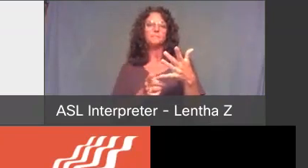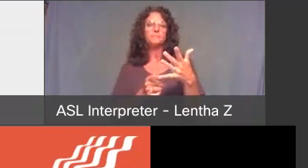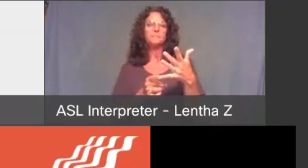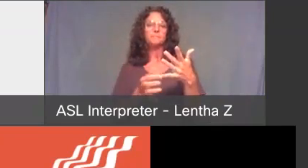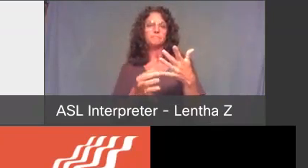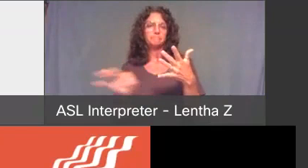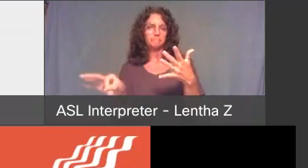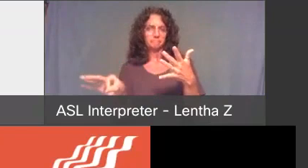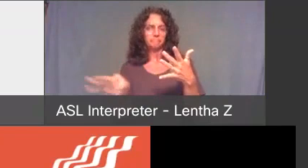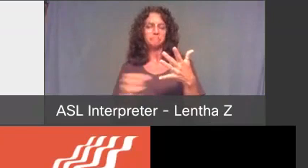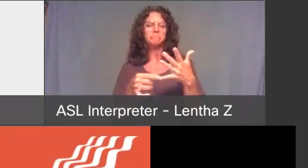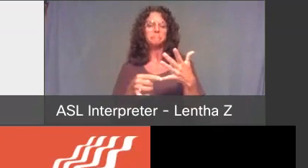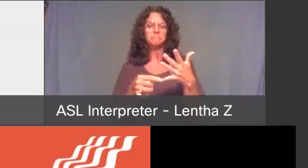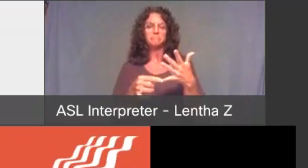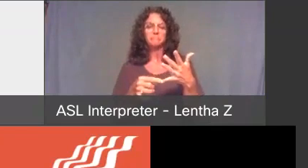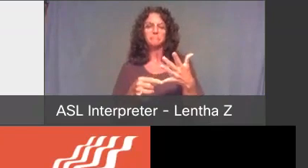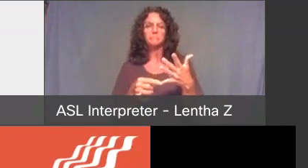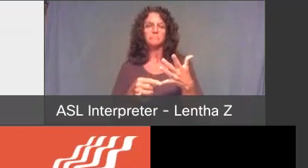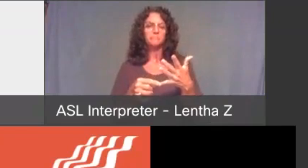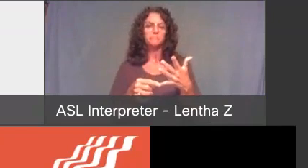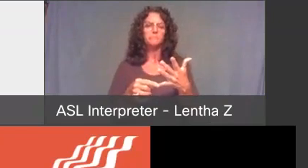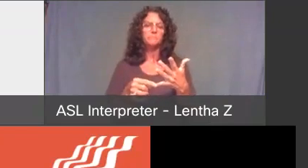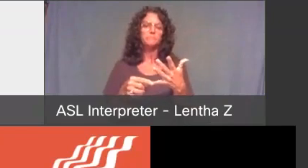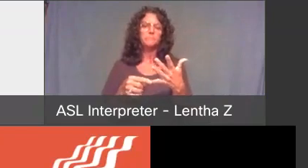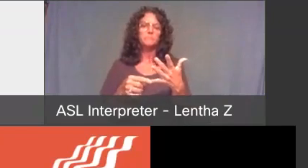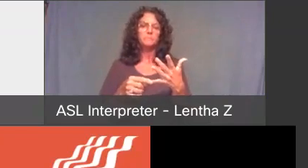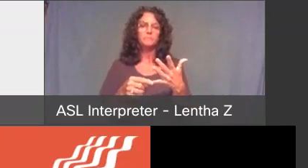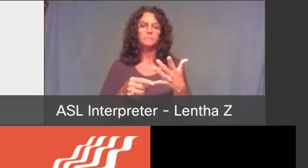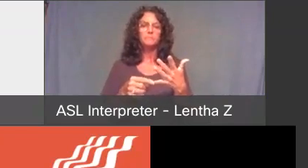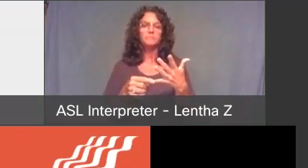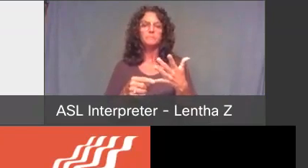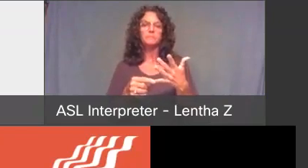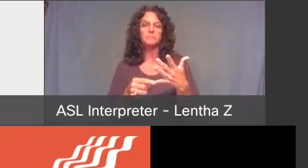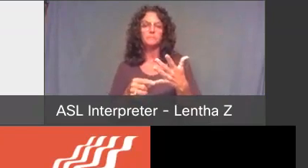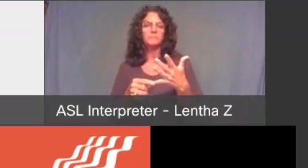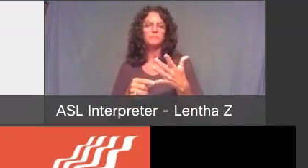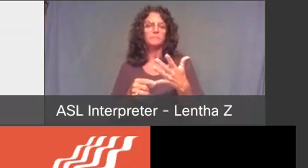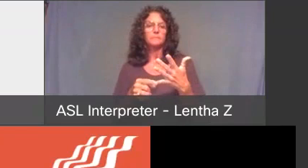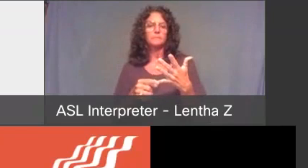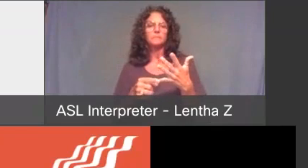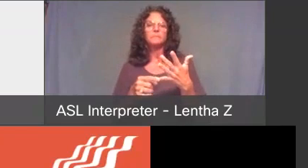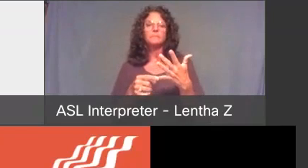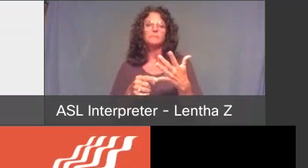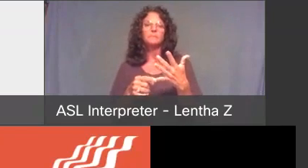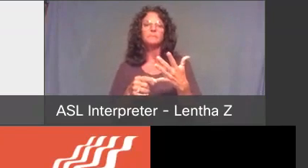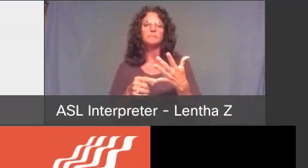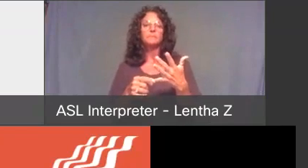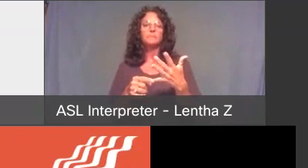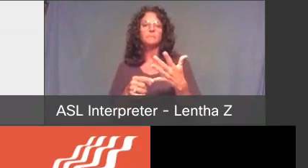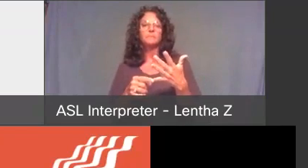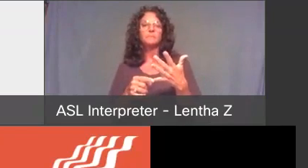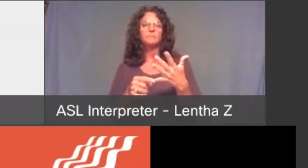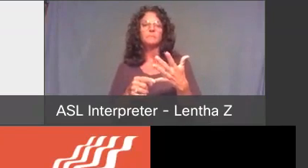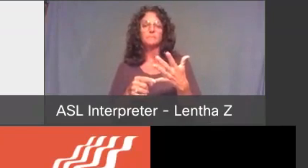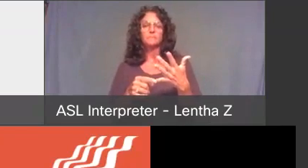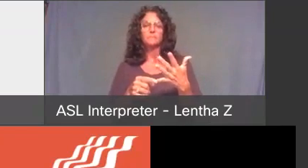And a US-born Black man with criminal record from adolescence, pursuing a college degree with extensive trauma history prior